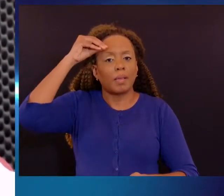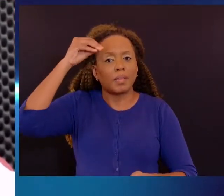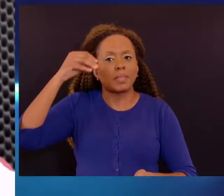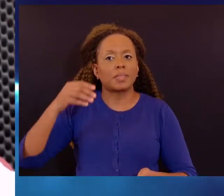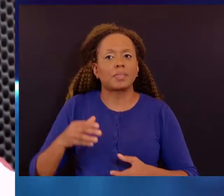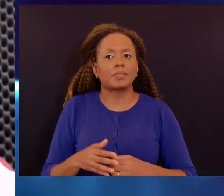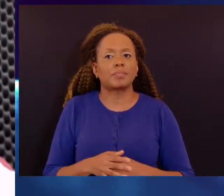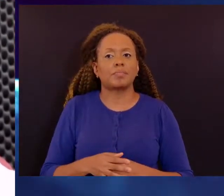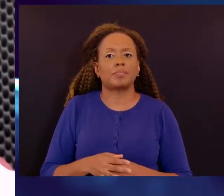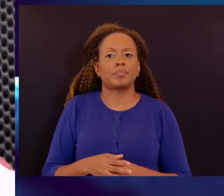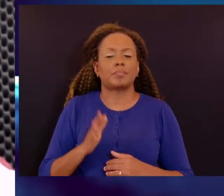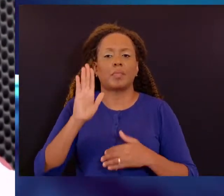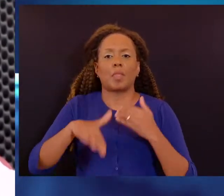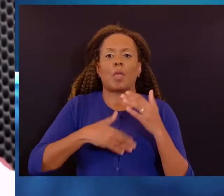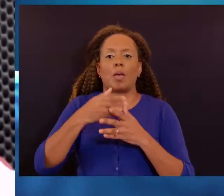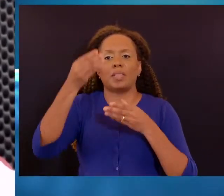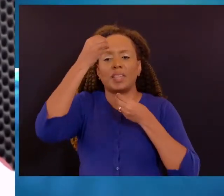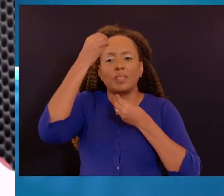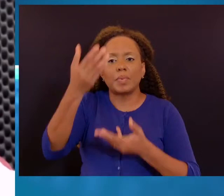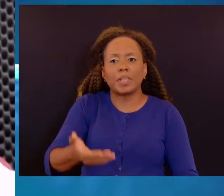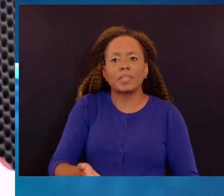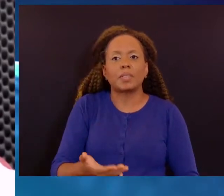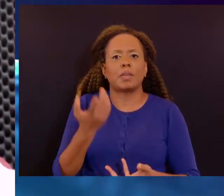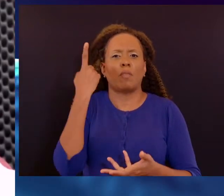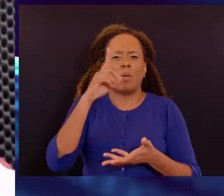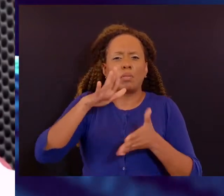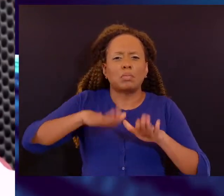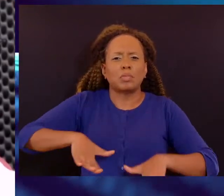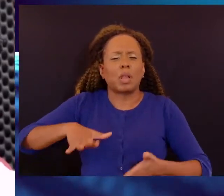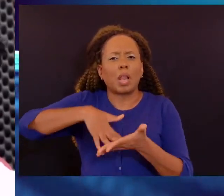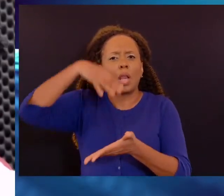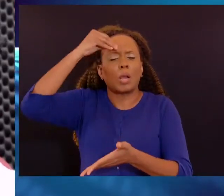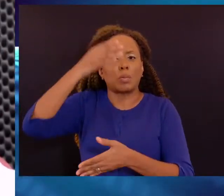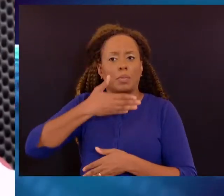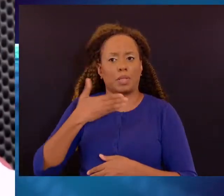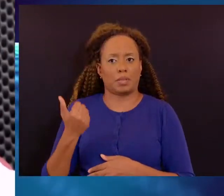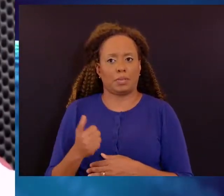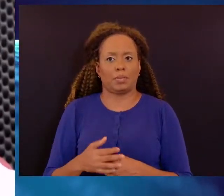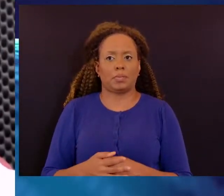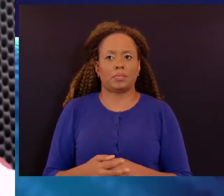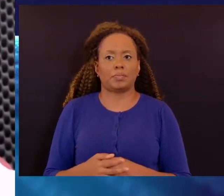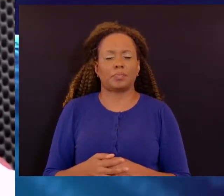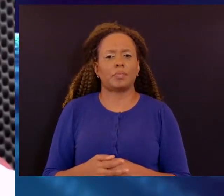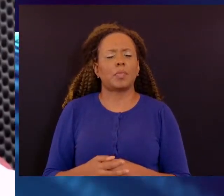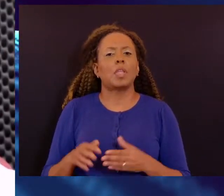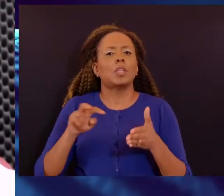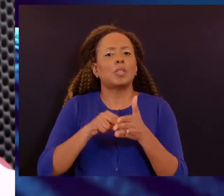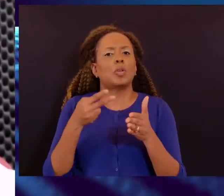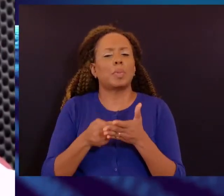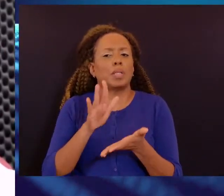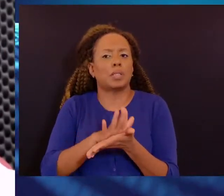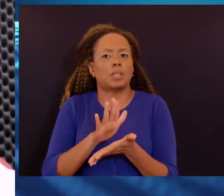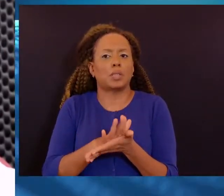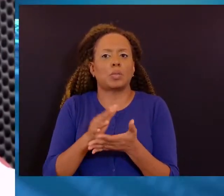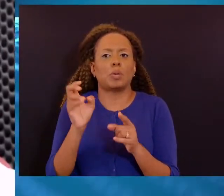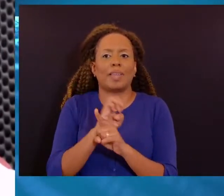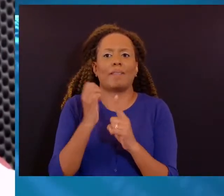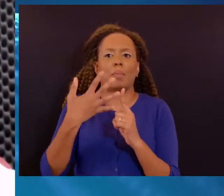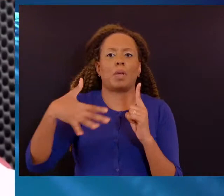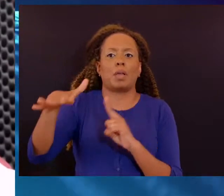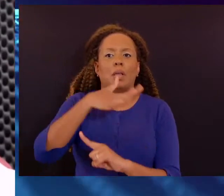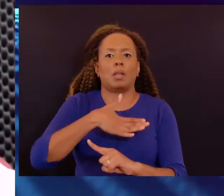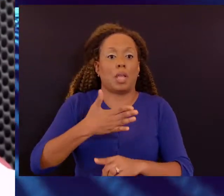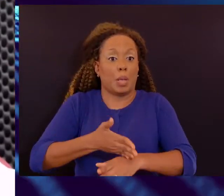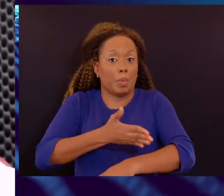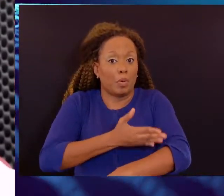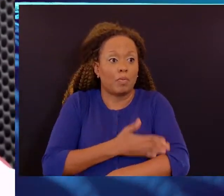the material to children in ways that they learn. Are the school plans going to be upgraded in terms of things like Wi-Fi? I've just